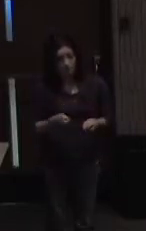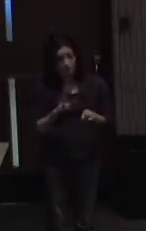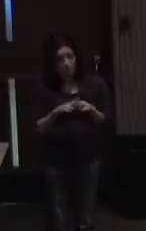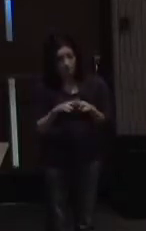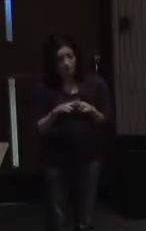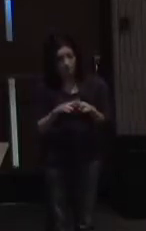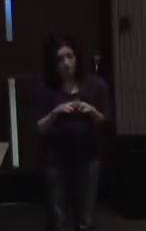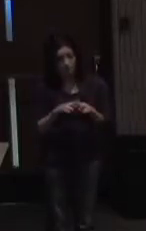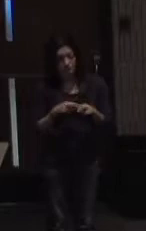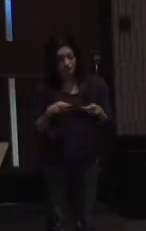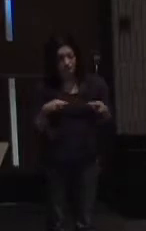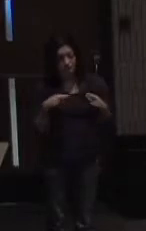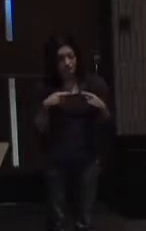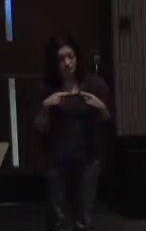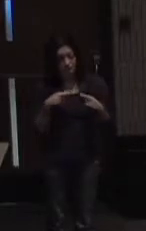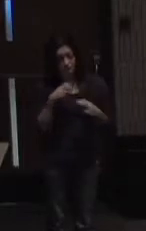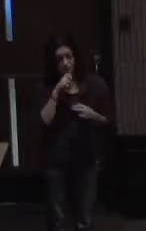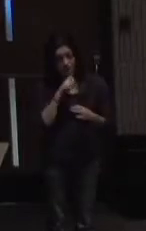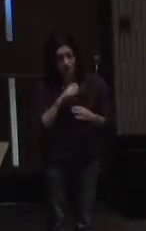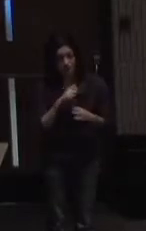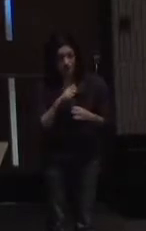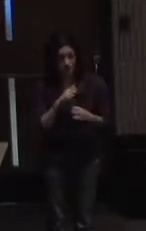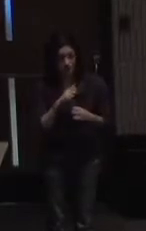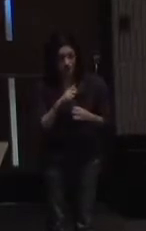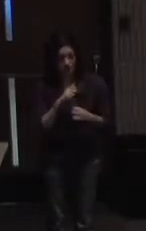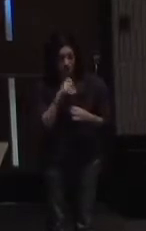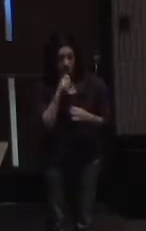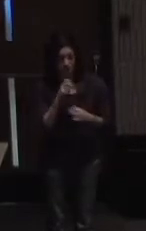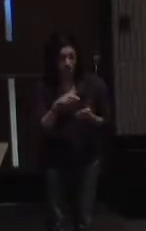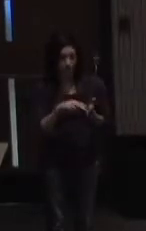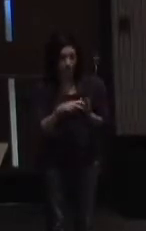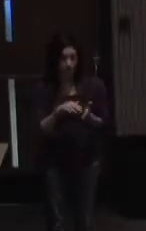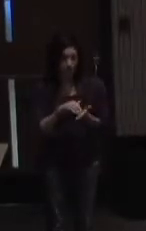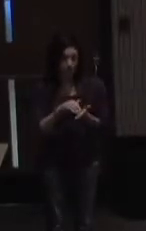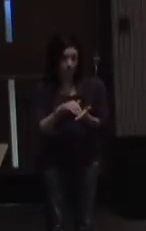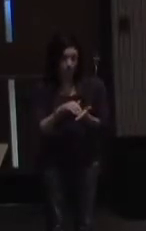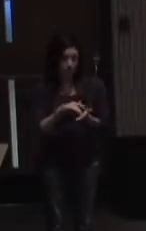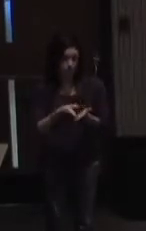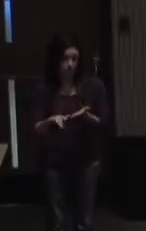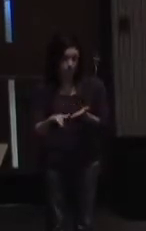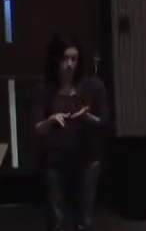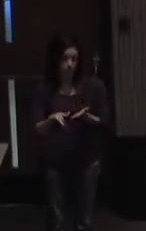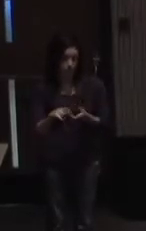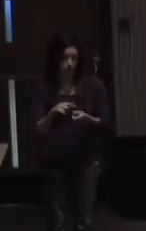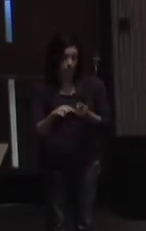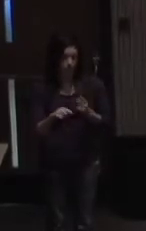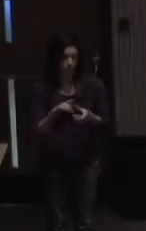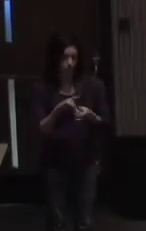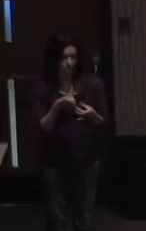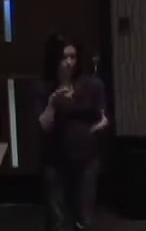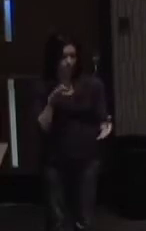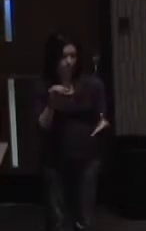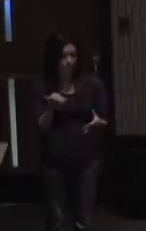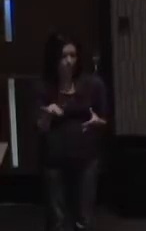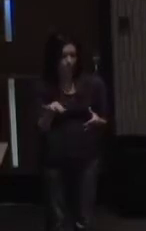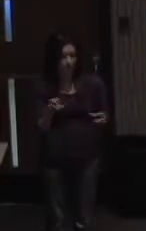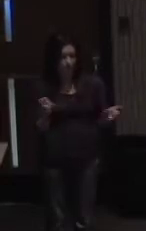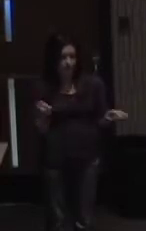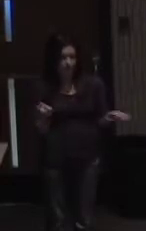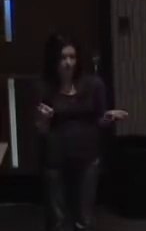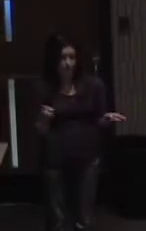talking about it now. I understand that. I don't mean to be rude, but we're going to have a lot of questions. They backed off that. And I campaign hard against